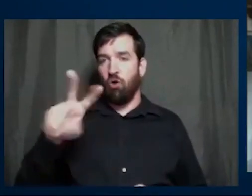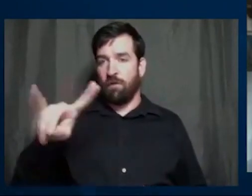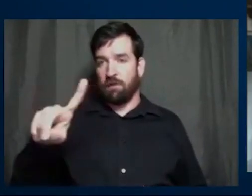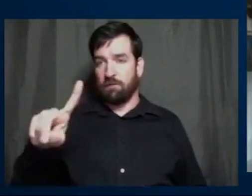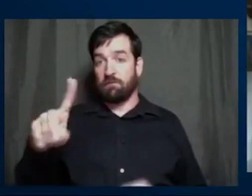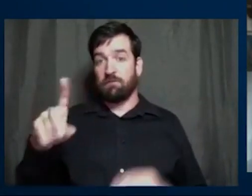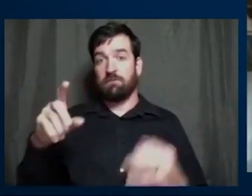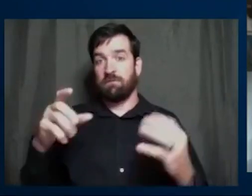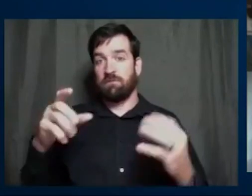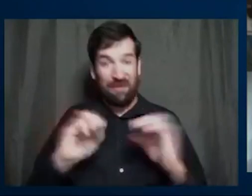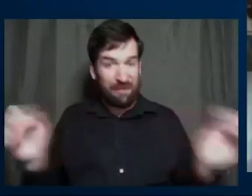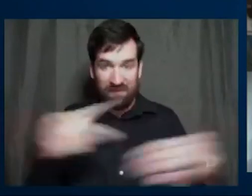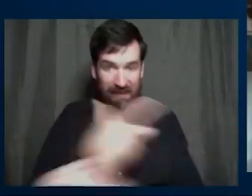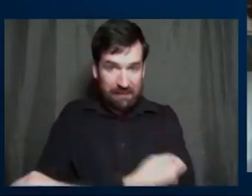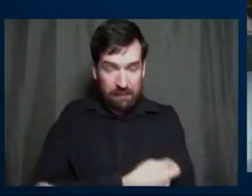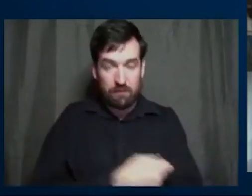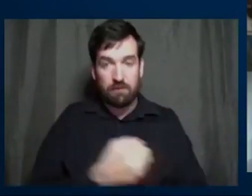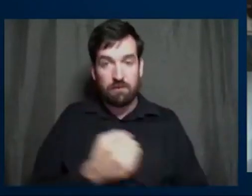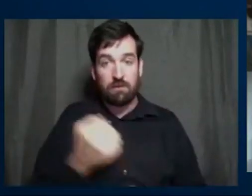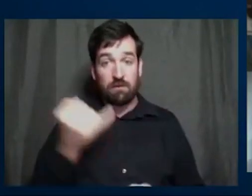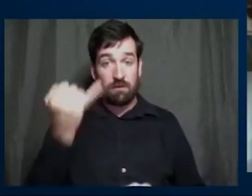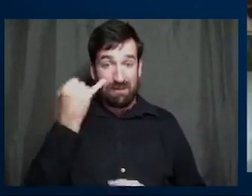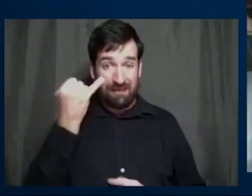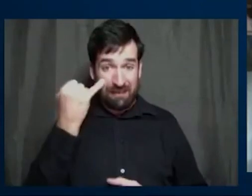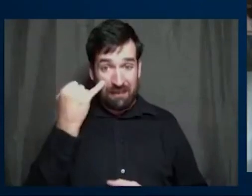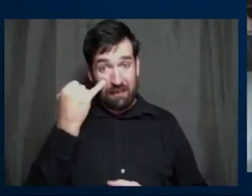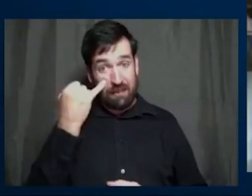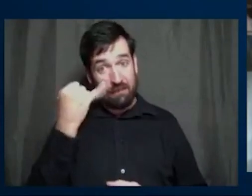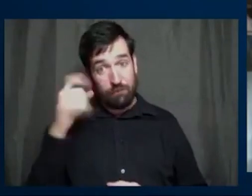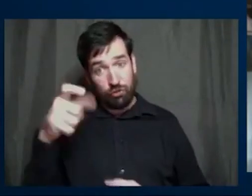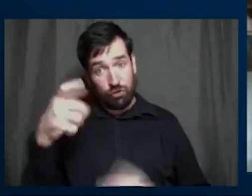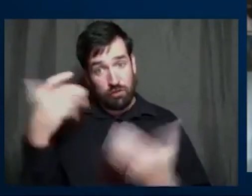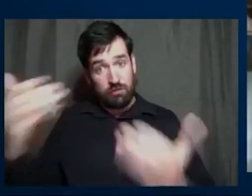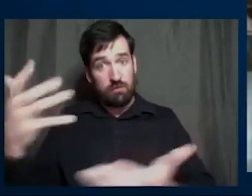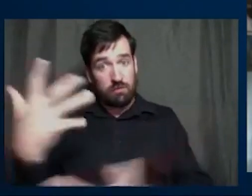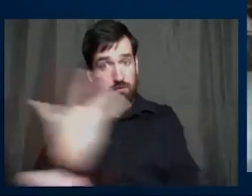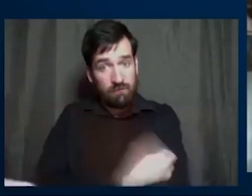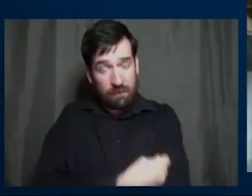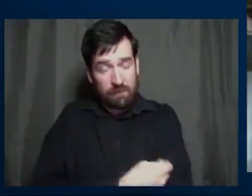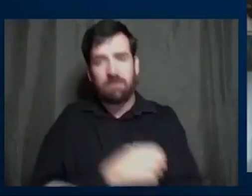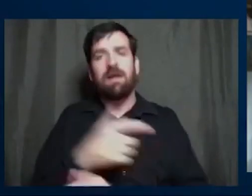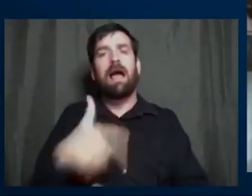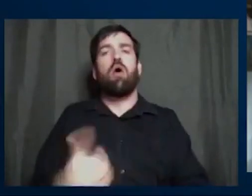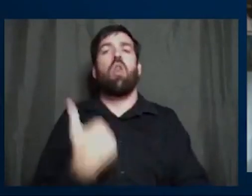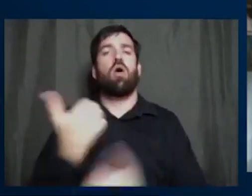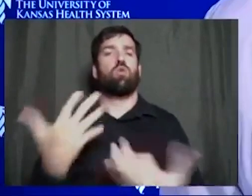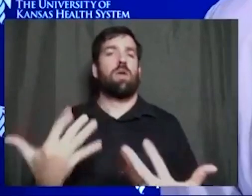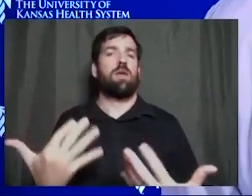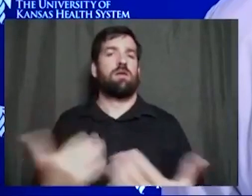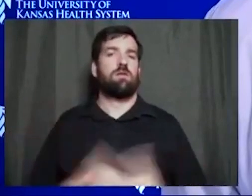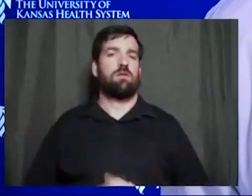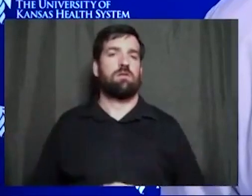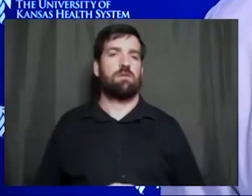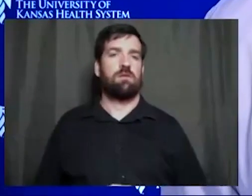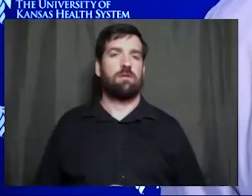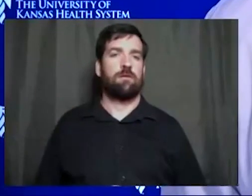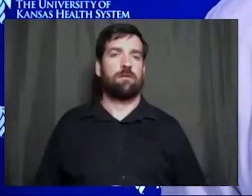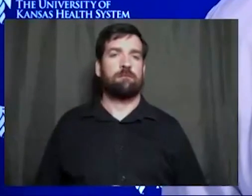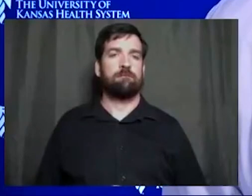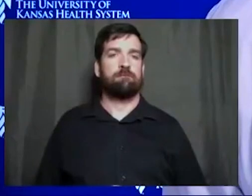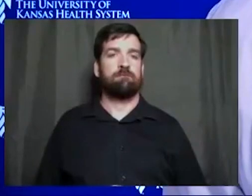if yes, how long do you wait to get vaccinated due to having those antibodies? Yeah, well, I mean, the